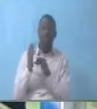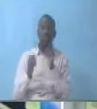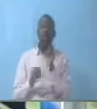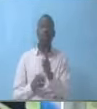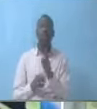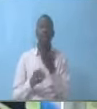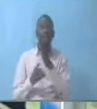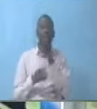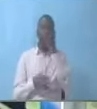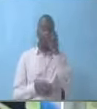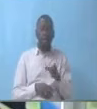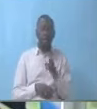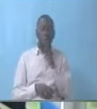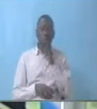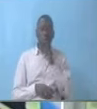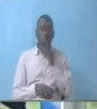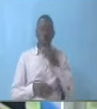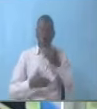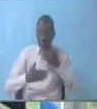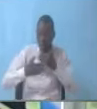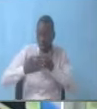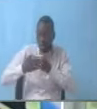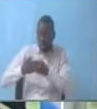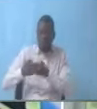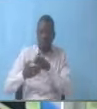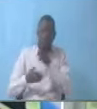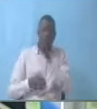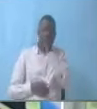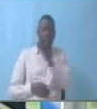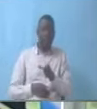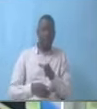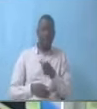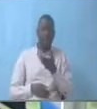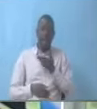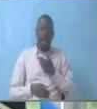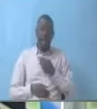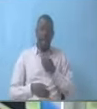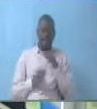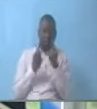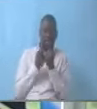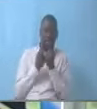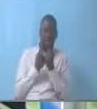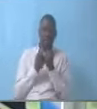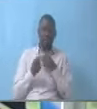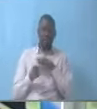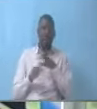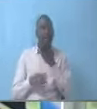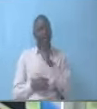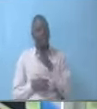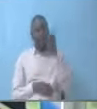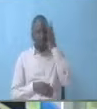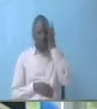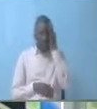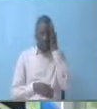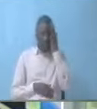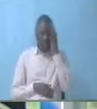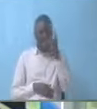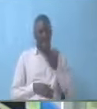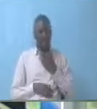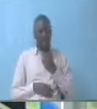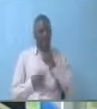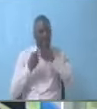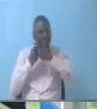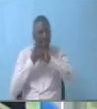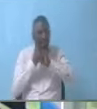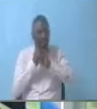in proximity to this person, mm-hmm, and has assets that may be suspected to have been linked to